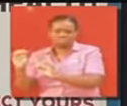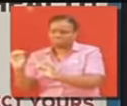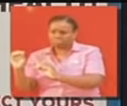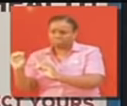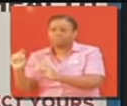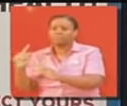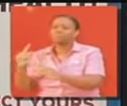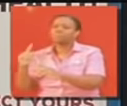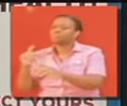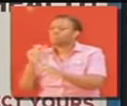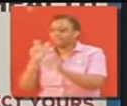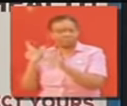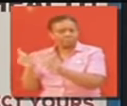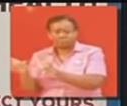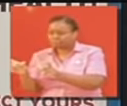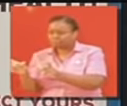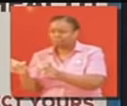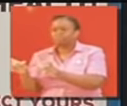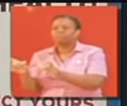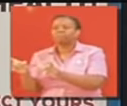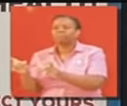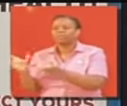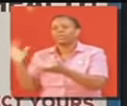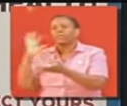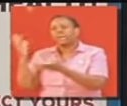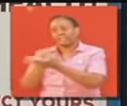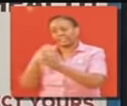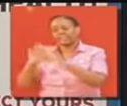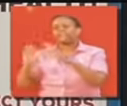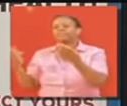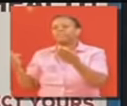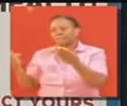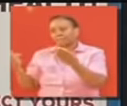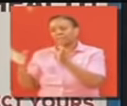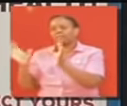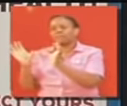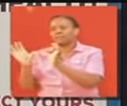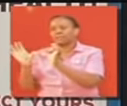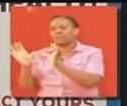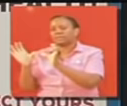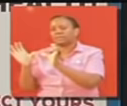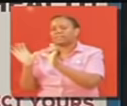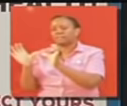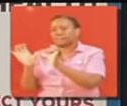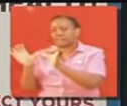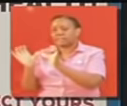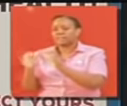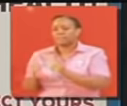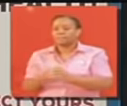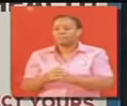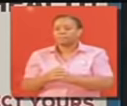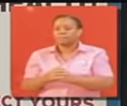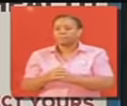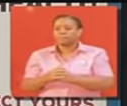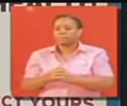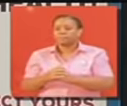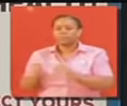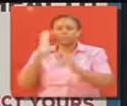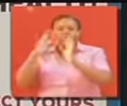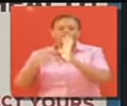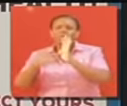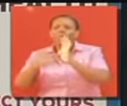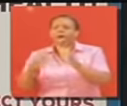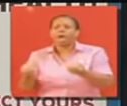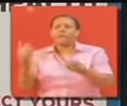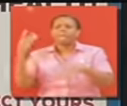certificate, which indicates the duration for which they are expected to remain away from work. So that's a self-limiting document.